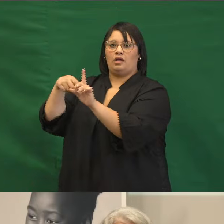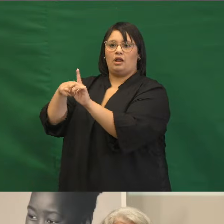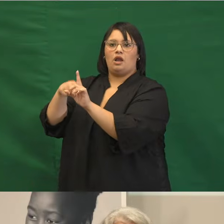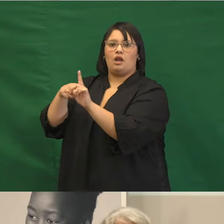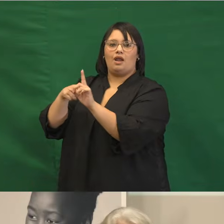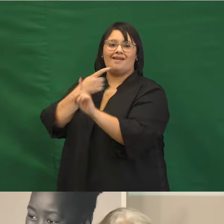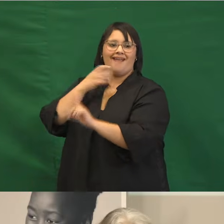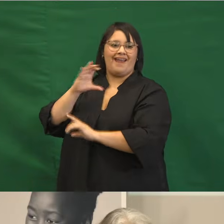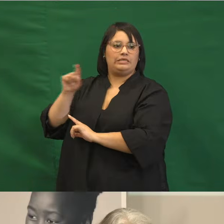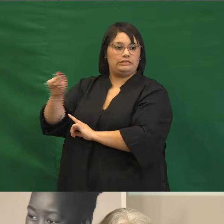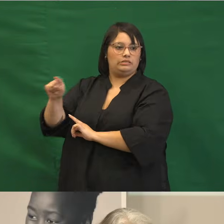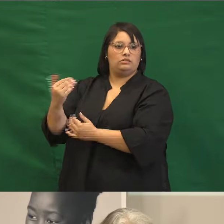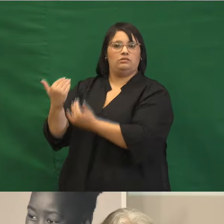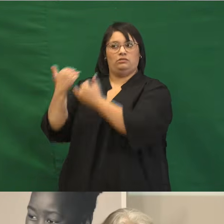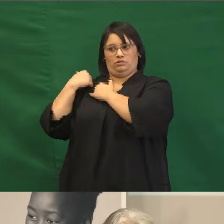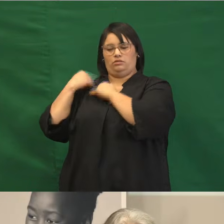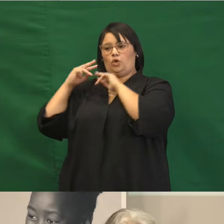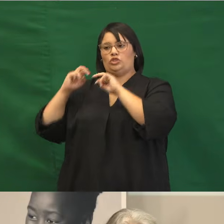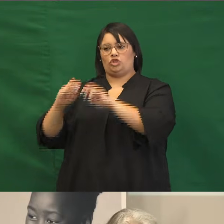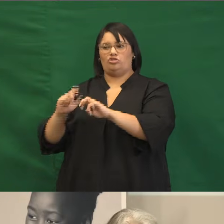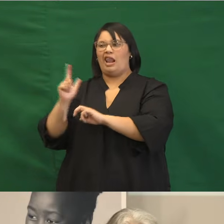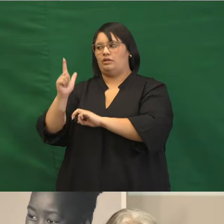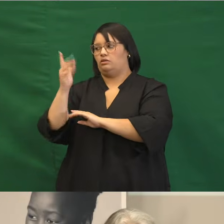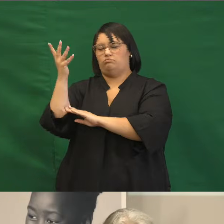will be presenting later.